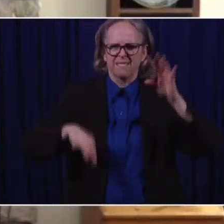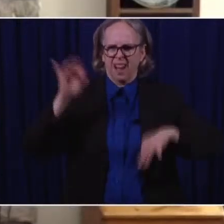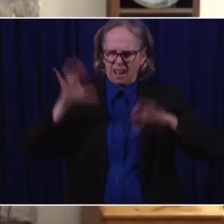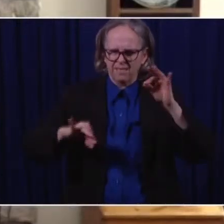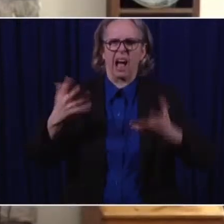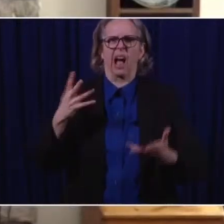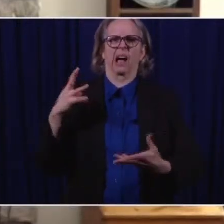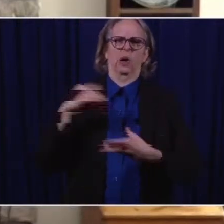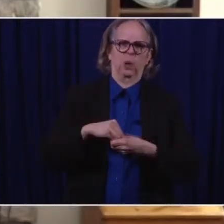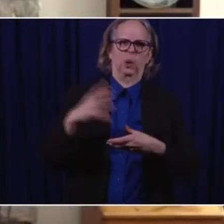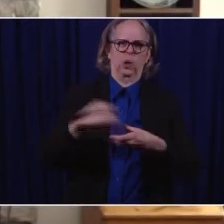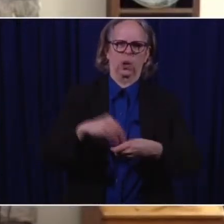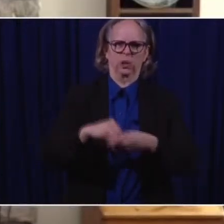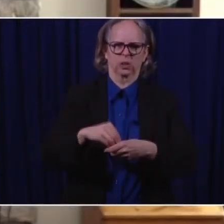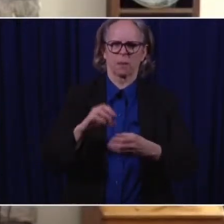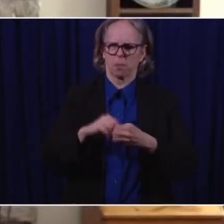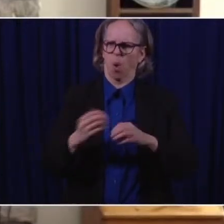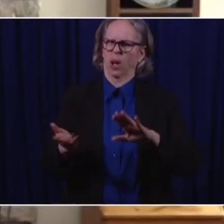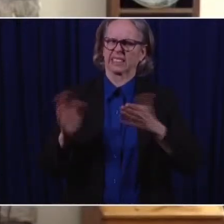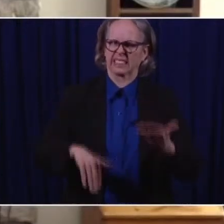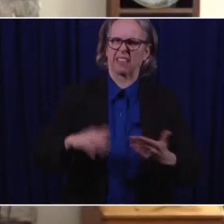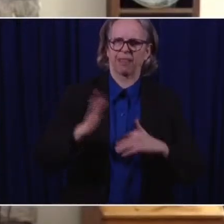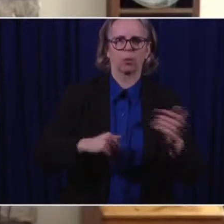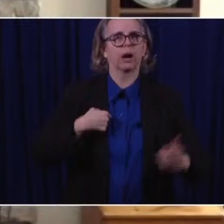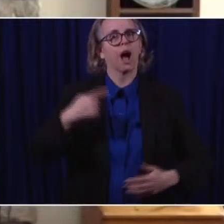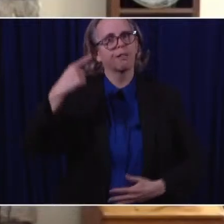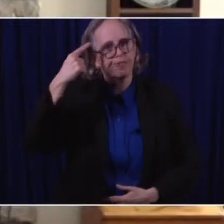that straightened out.